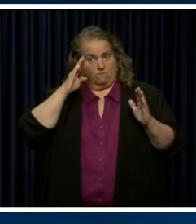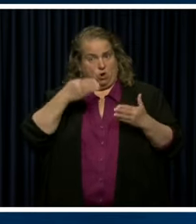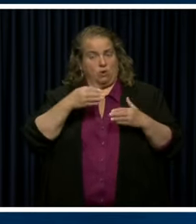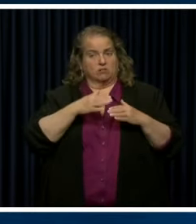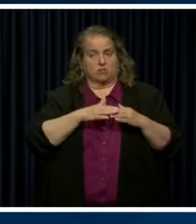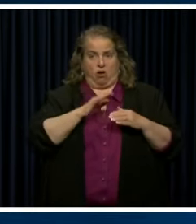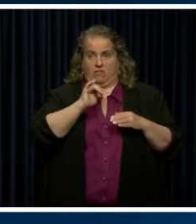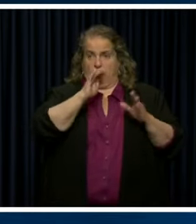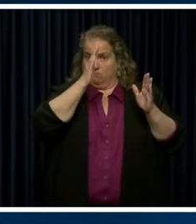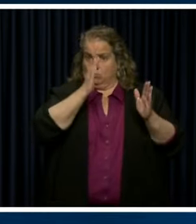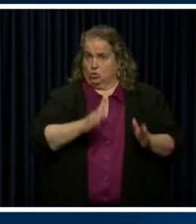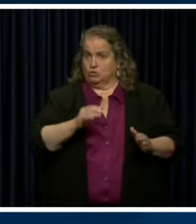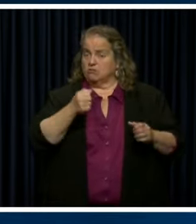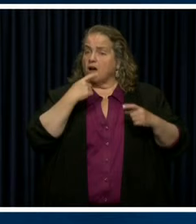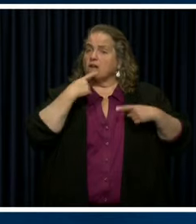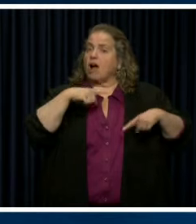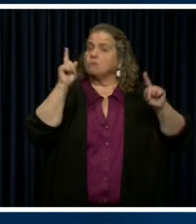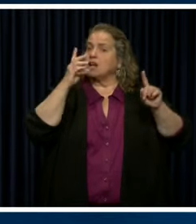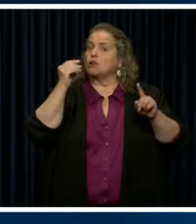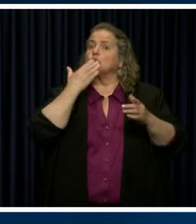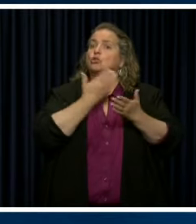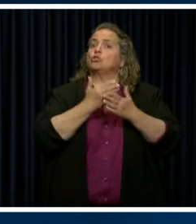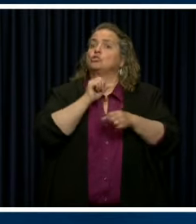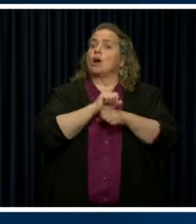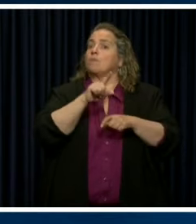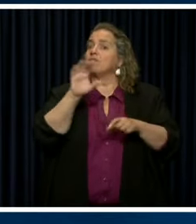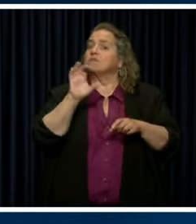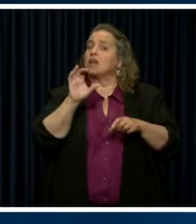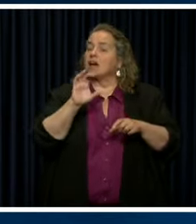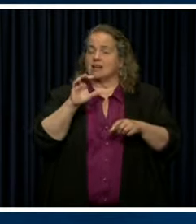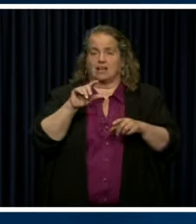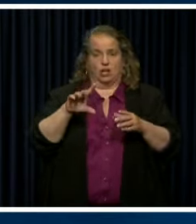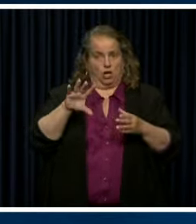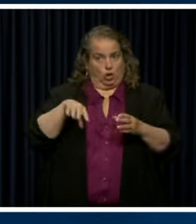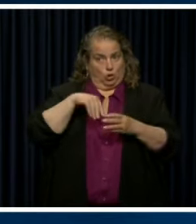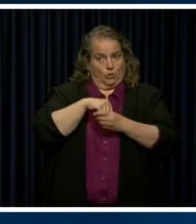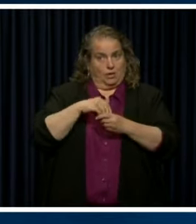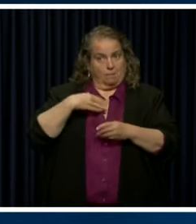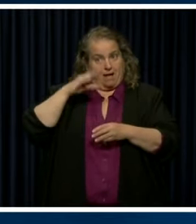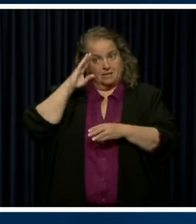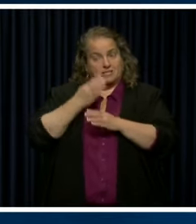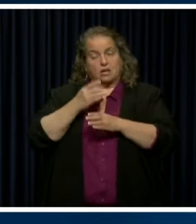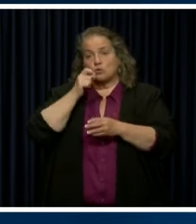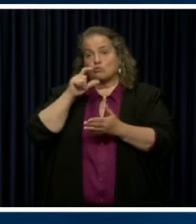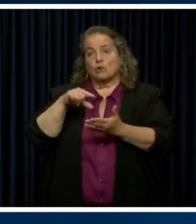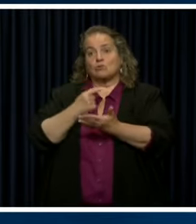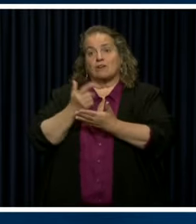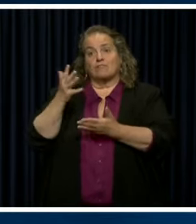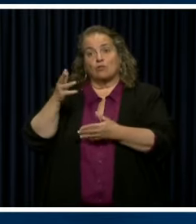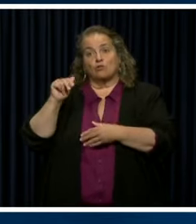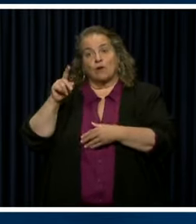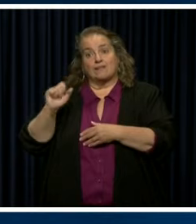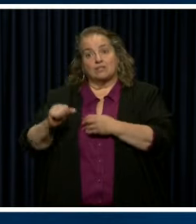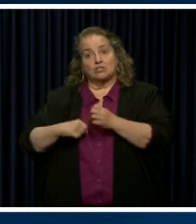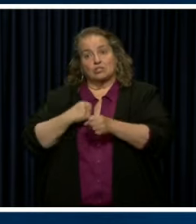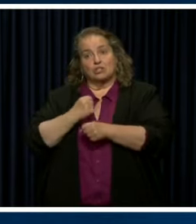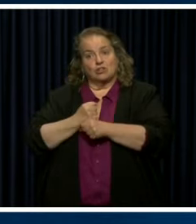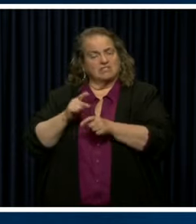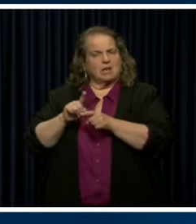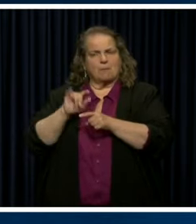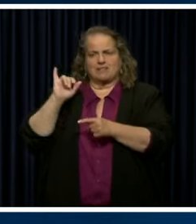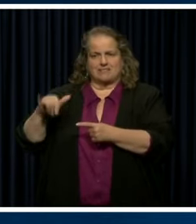that and the good job that they have all done, including my son who's graduating from 5th grade this year, like this young